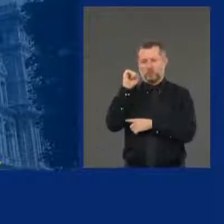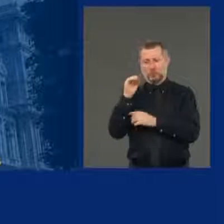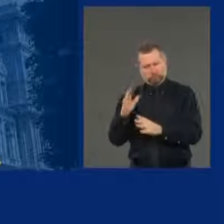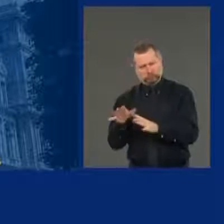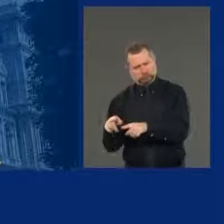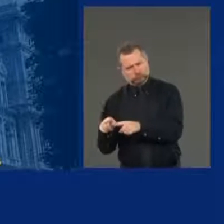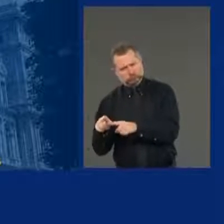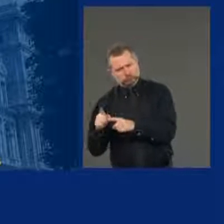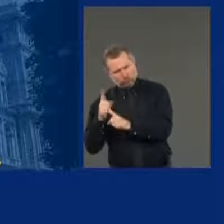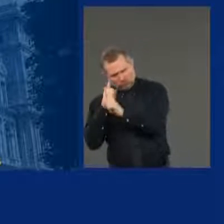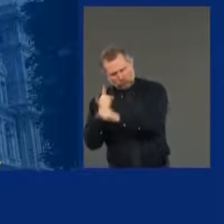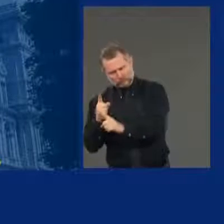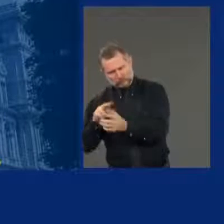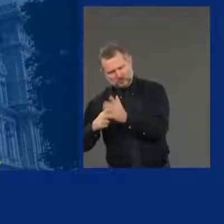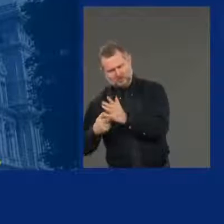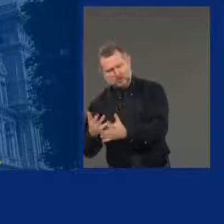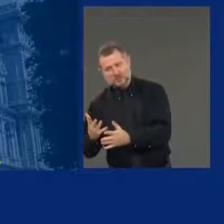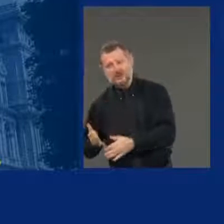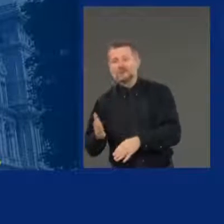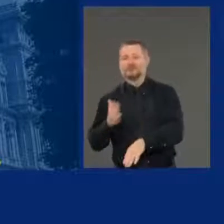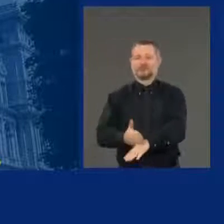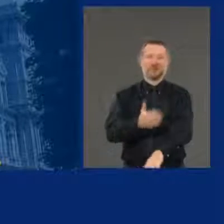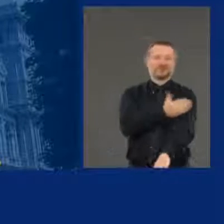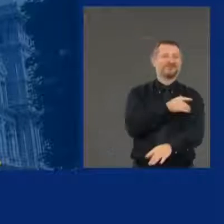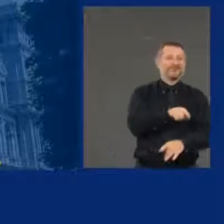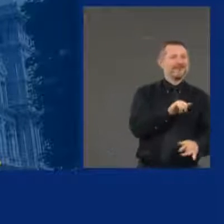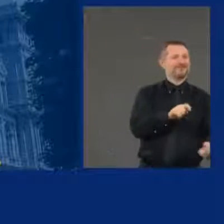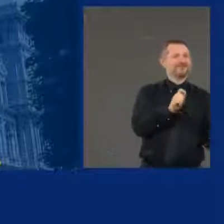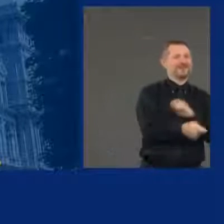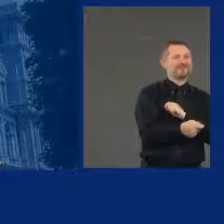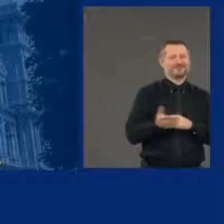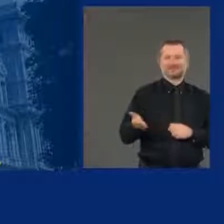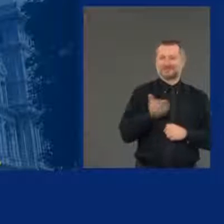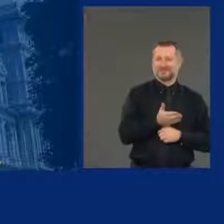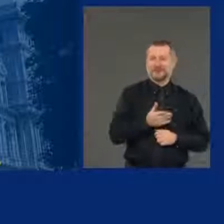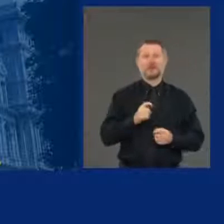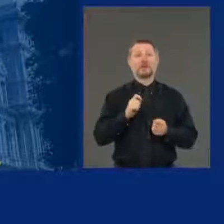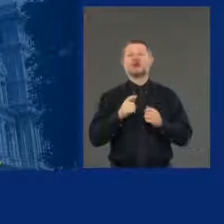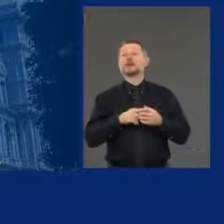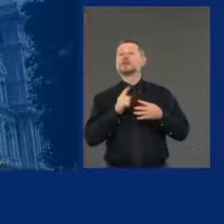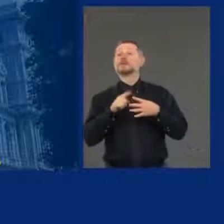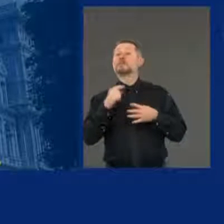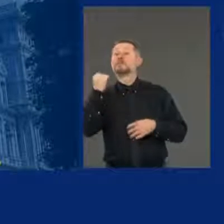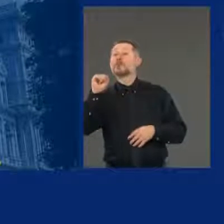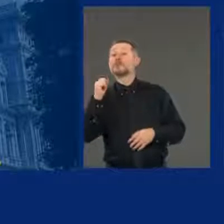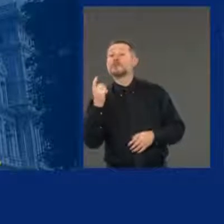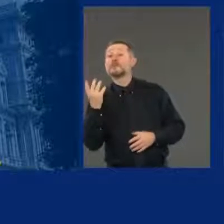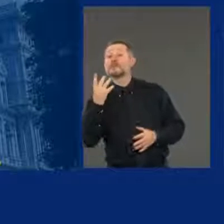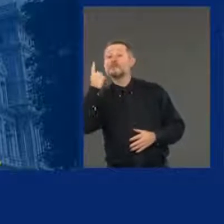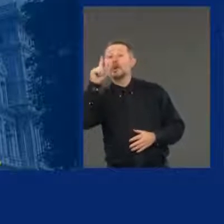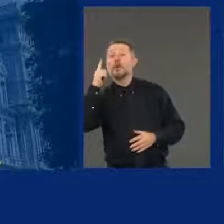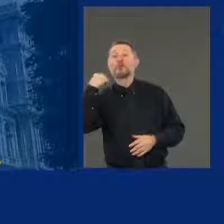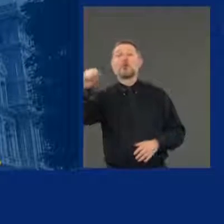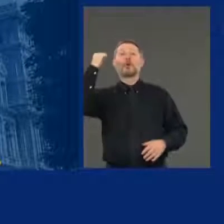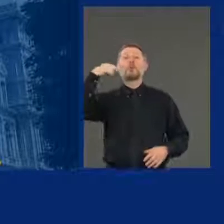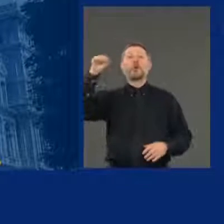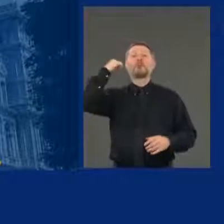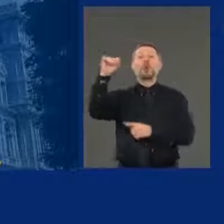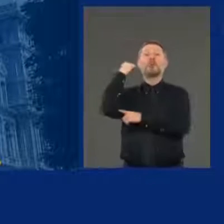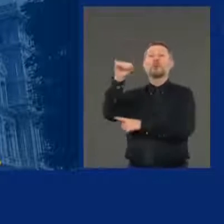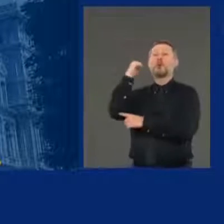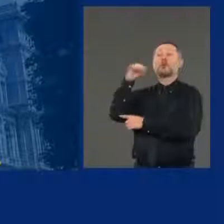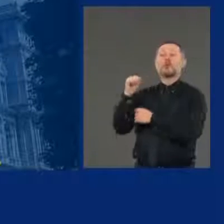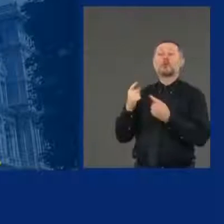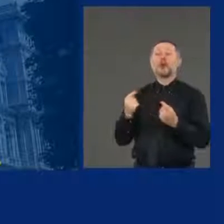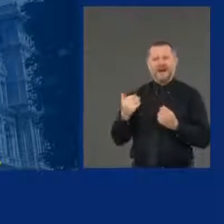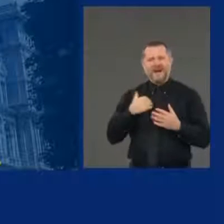end. The end is change. The end is reform. Protest is not for the sake of protest. Demonstration is not for the sake of demonstration.